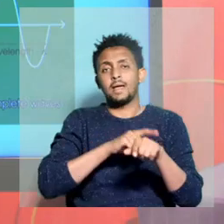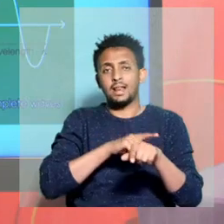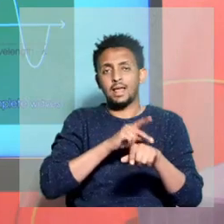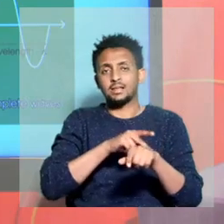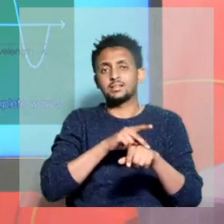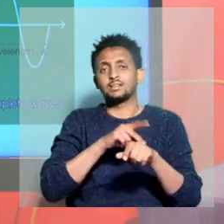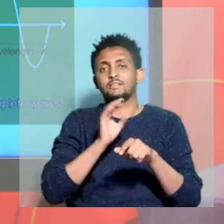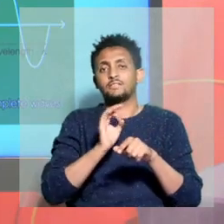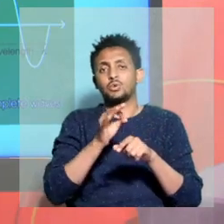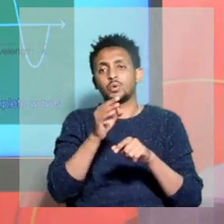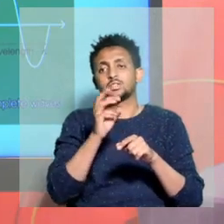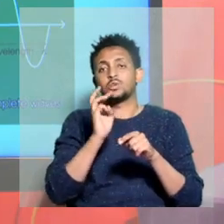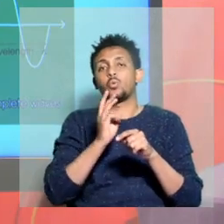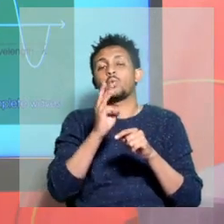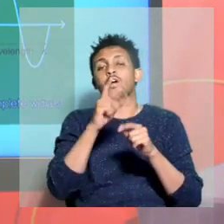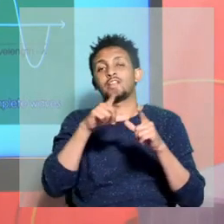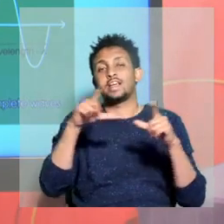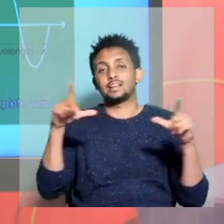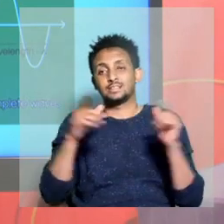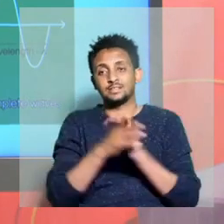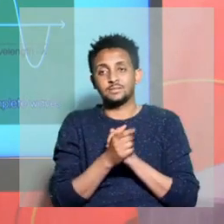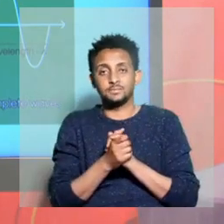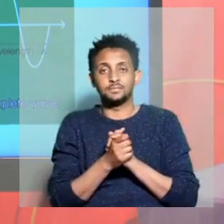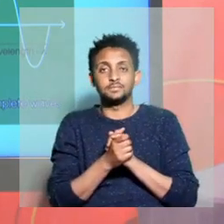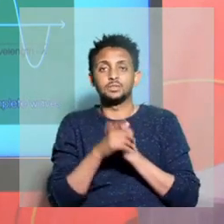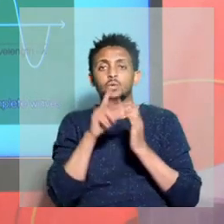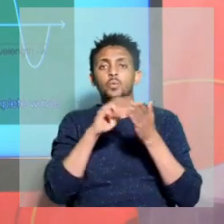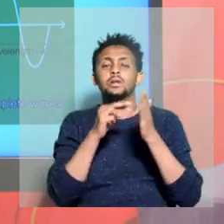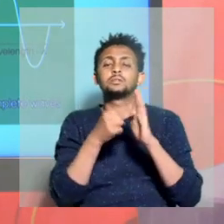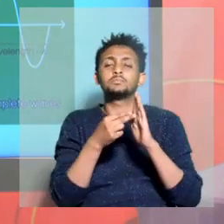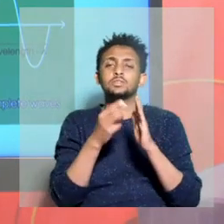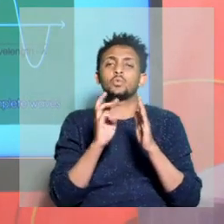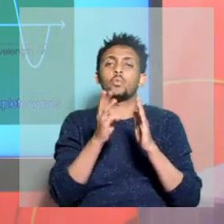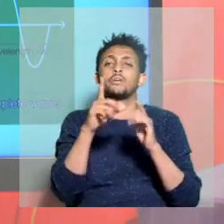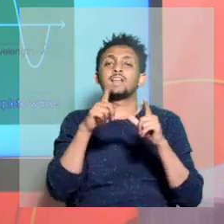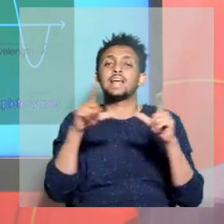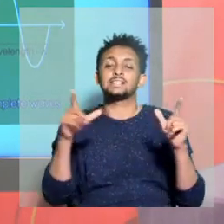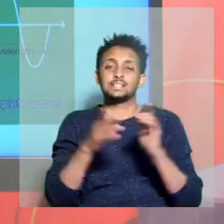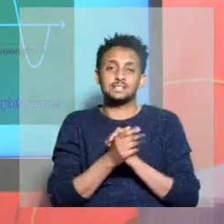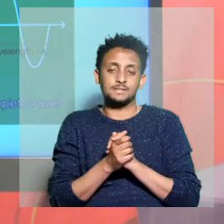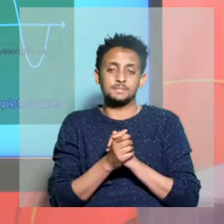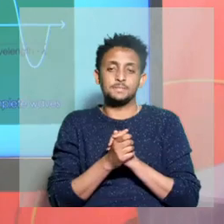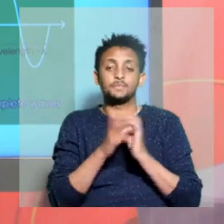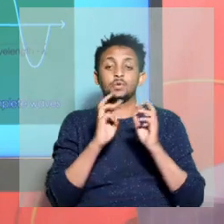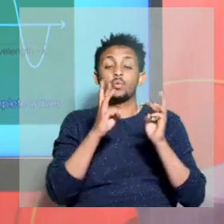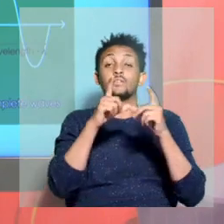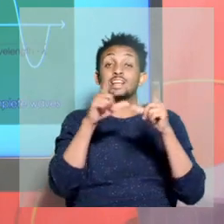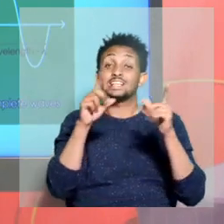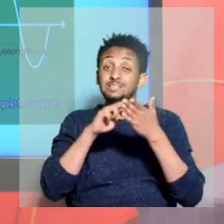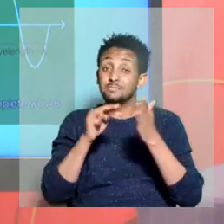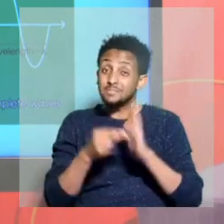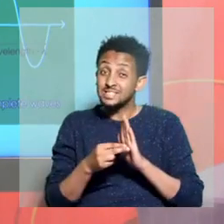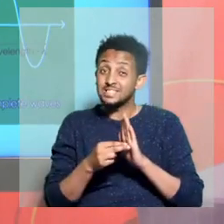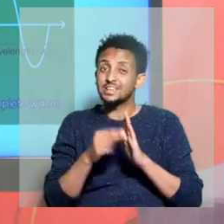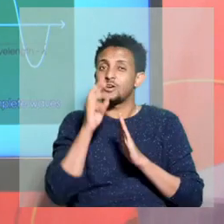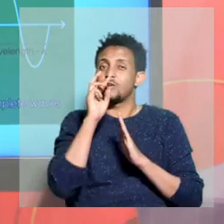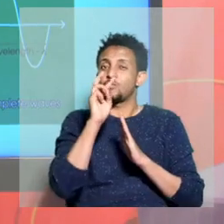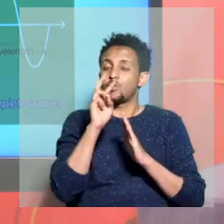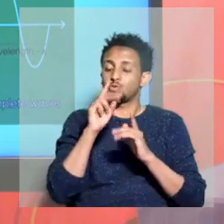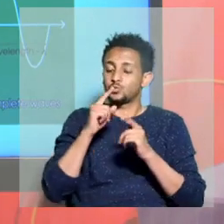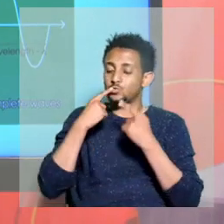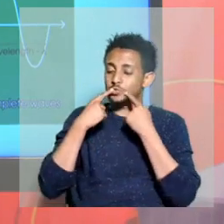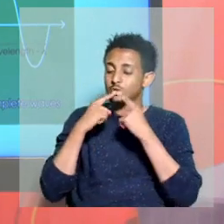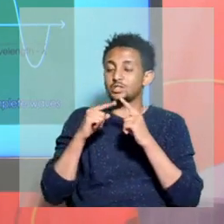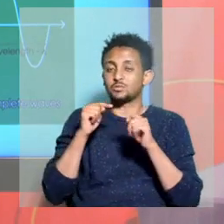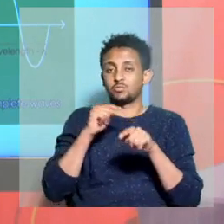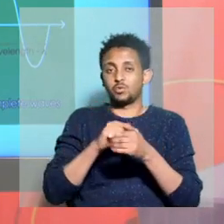frequency, and wavelengths as well. What do you mean by wavelengths here? Wavelengths means for two successive